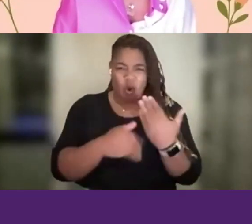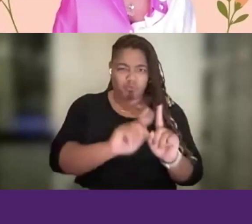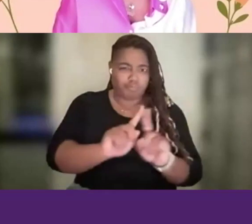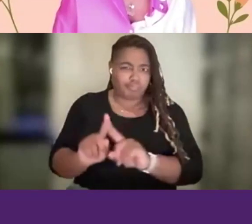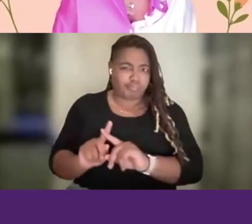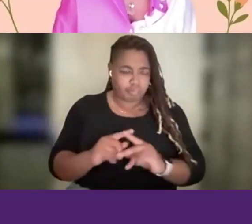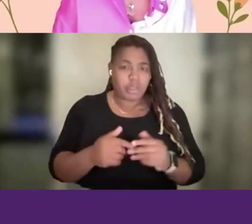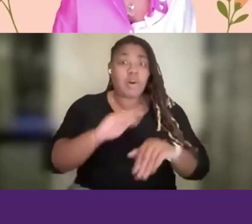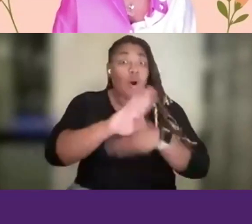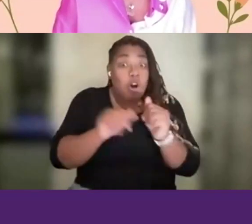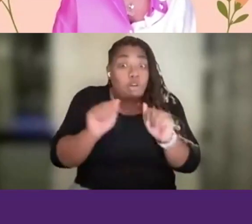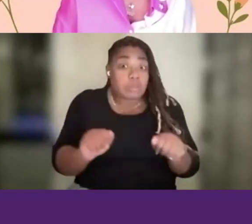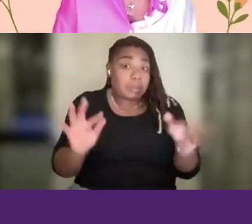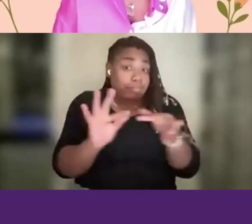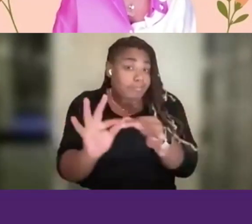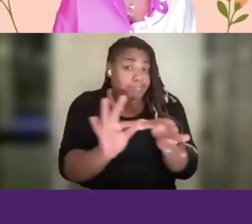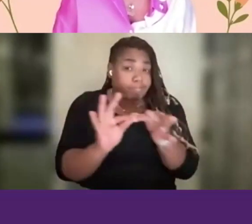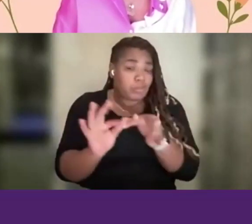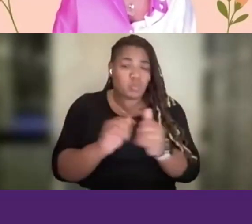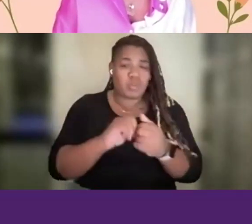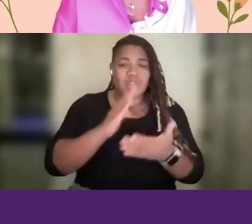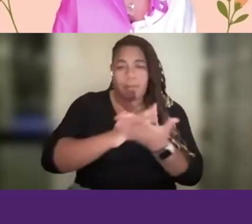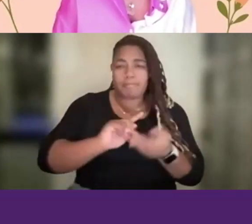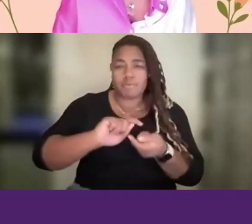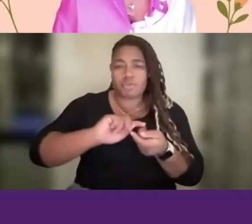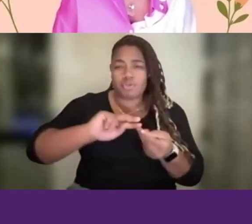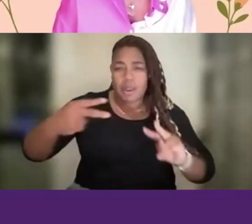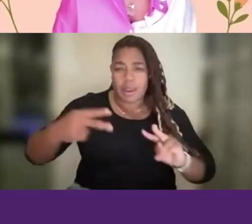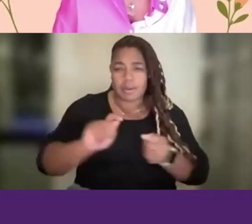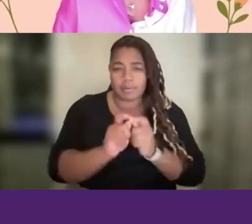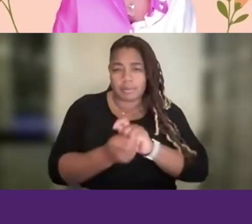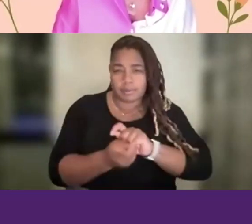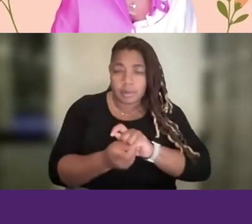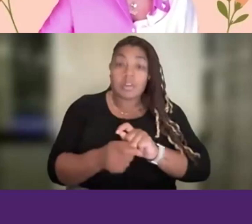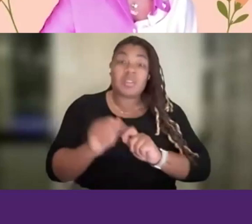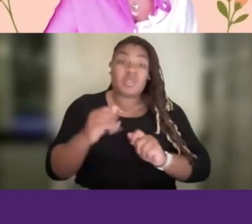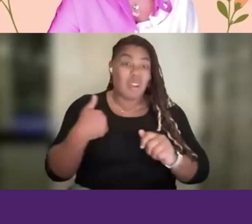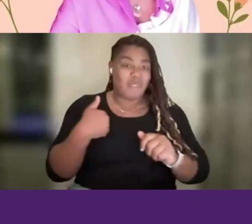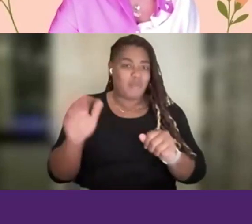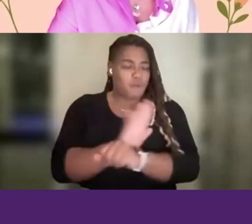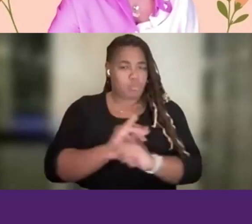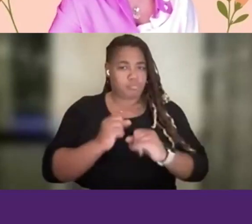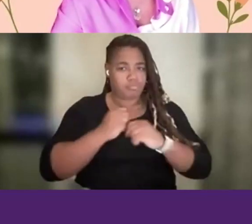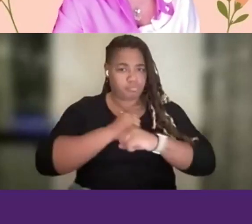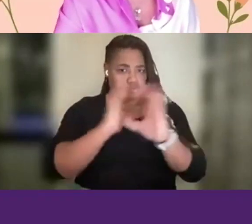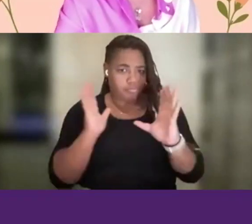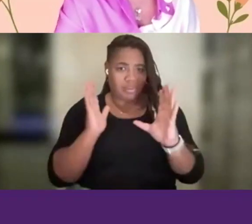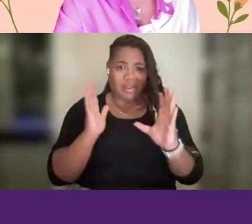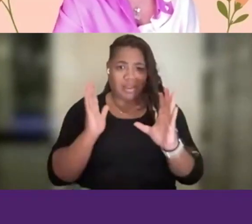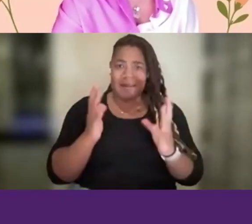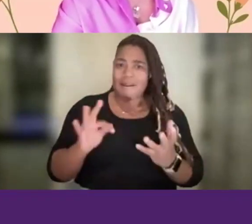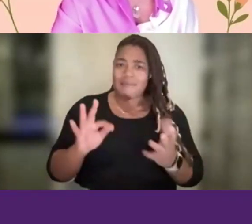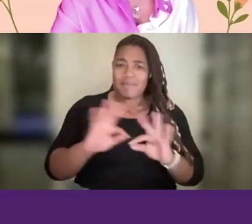tied together with some of these genetic mutations. So having a full idea of your family history is really important to bring to